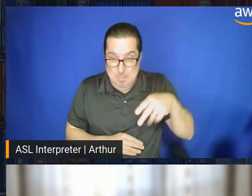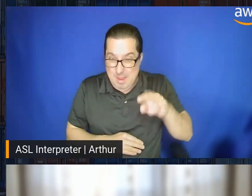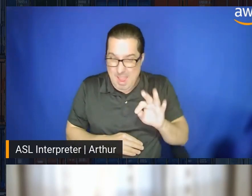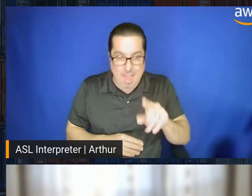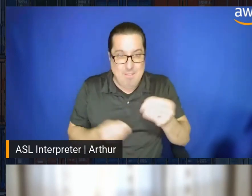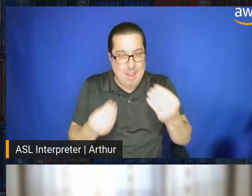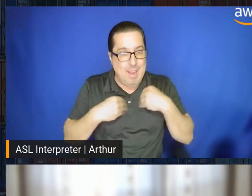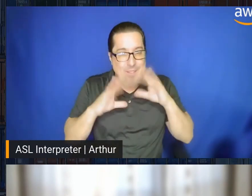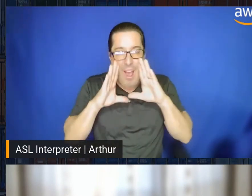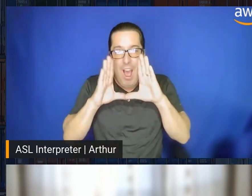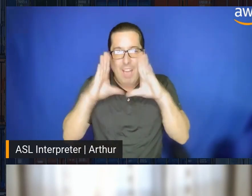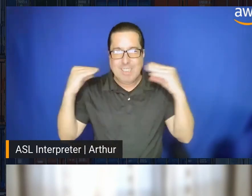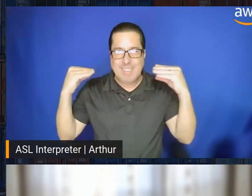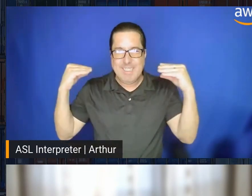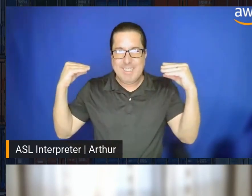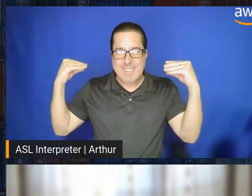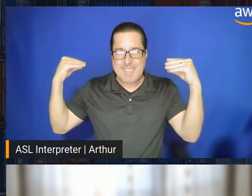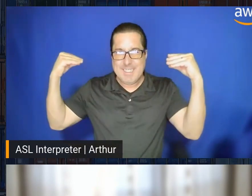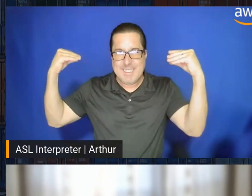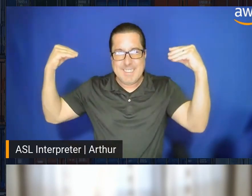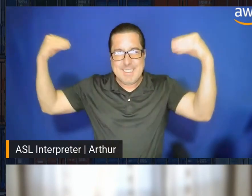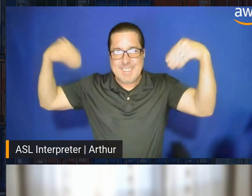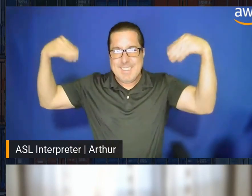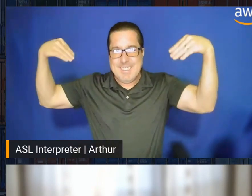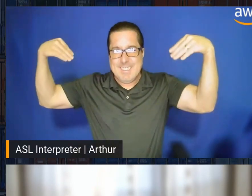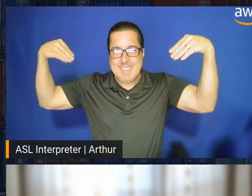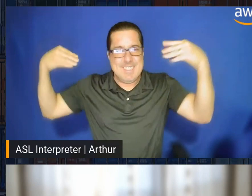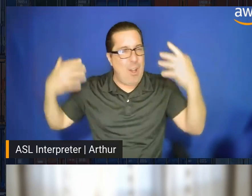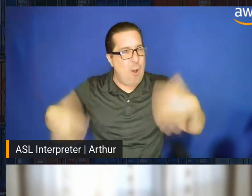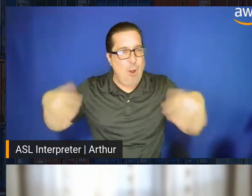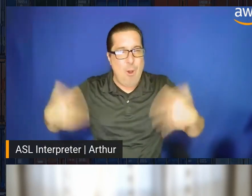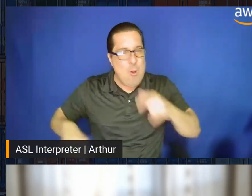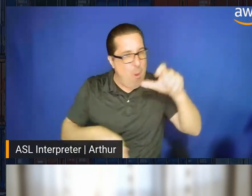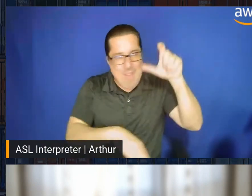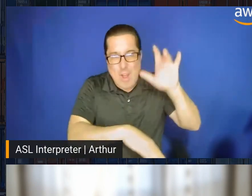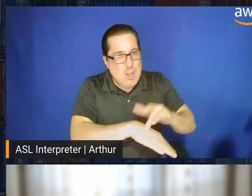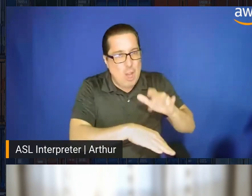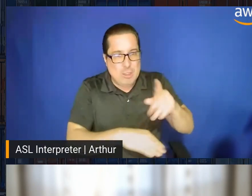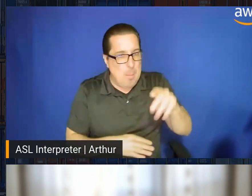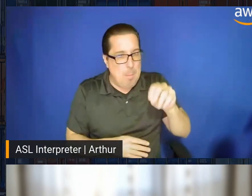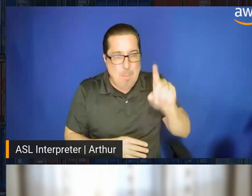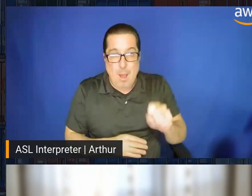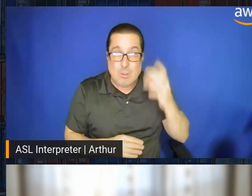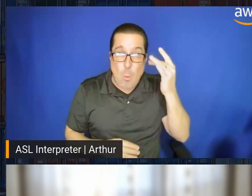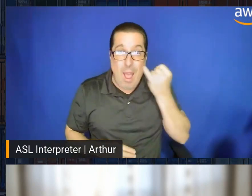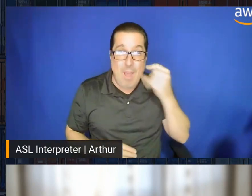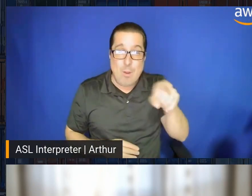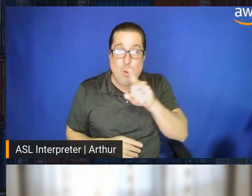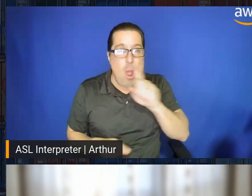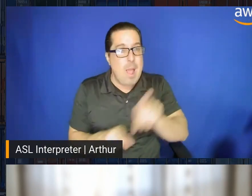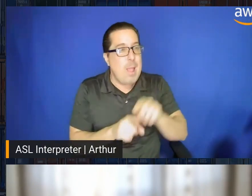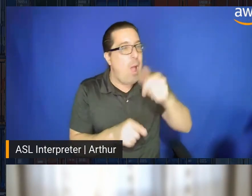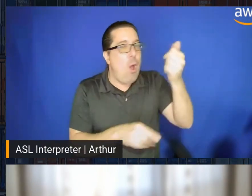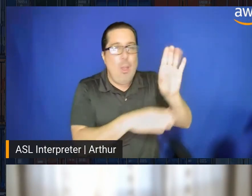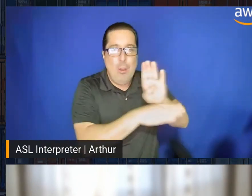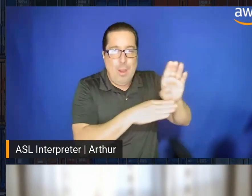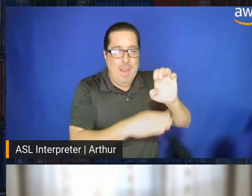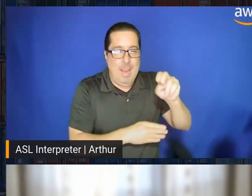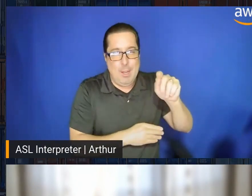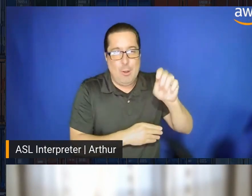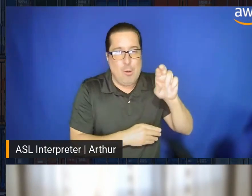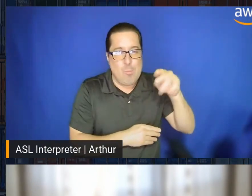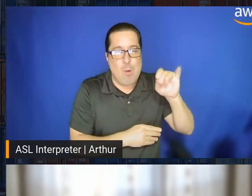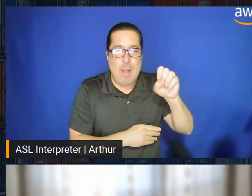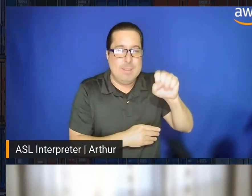faces, because you don't really have to touch your pods. And if you are like a lot of enterprises out there, there's some stuff in